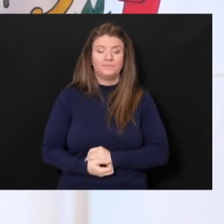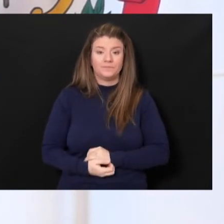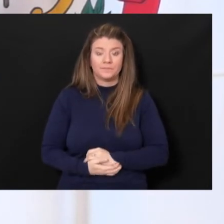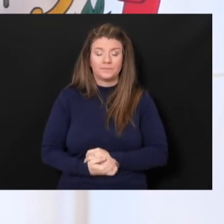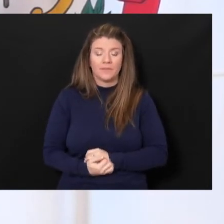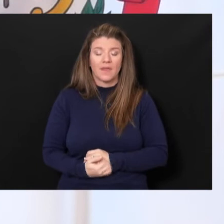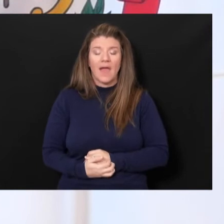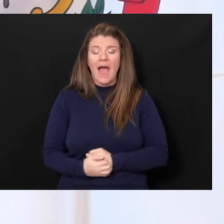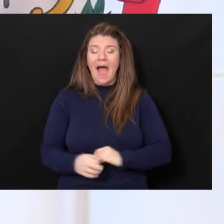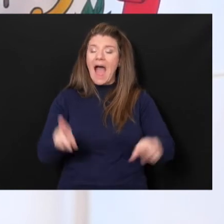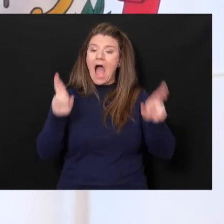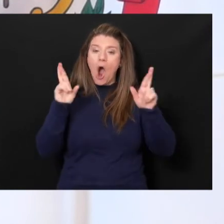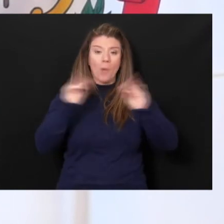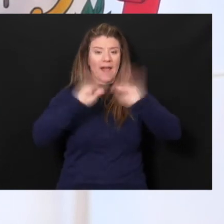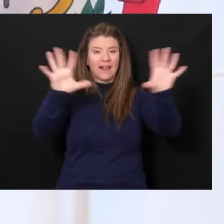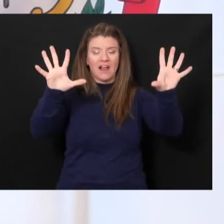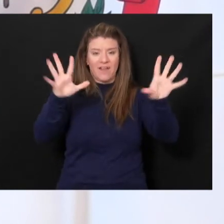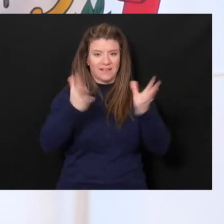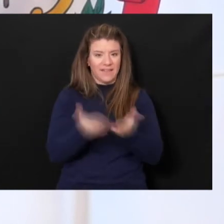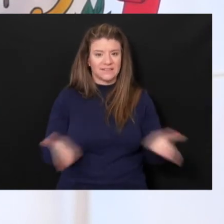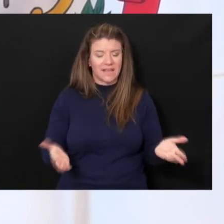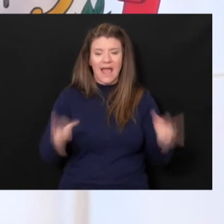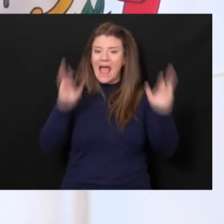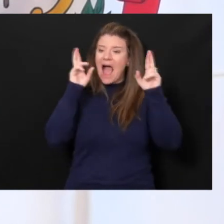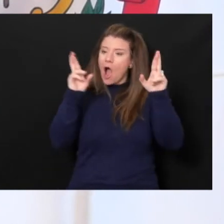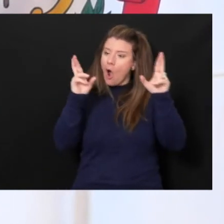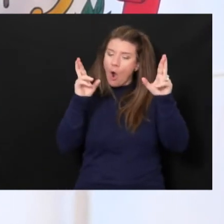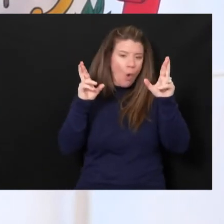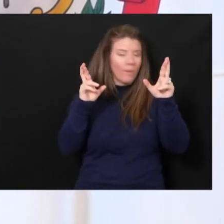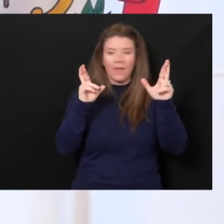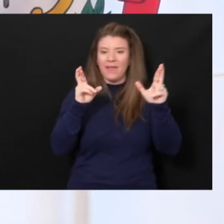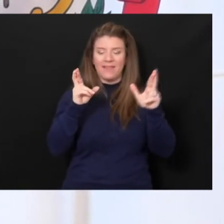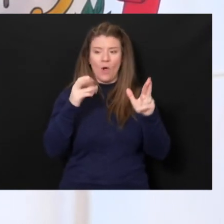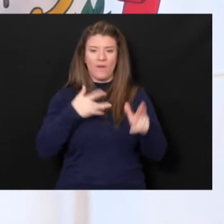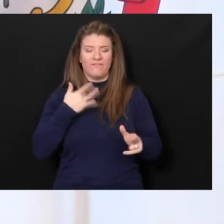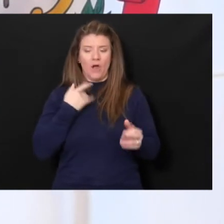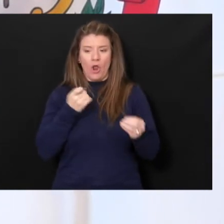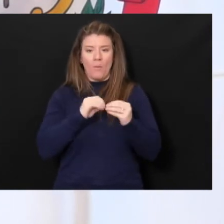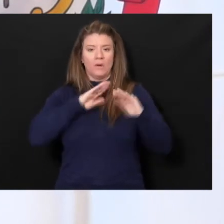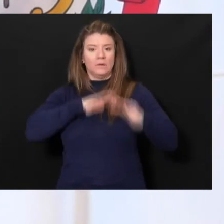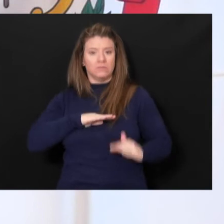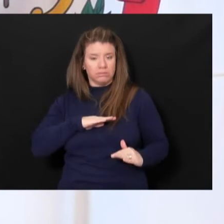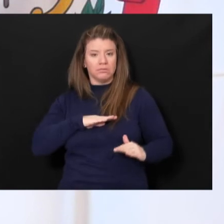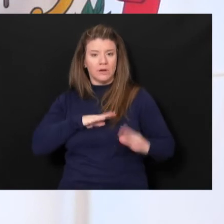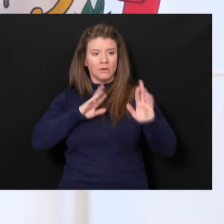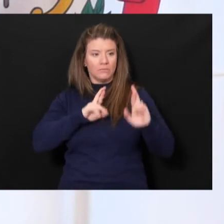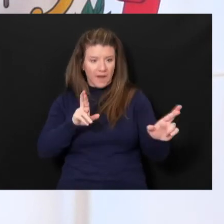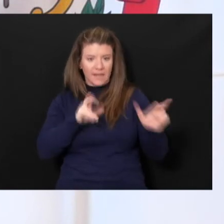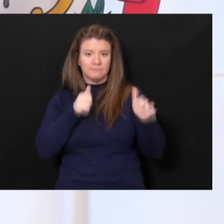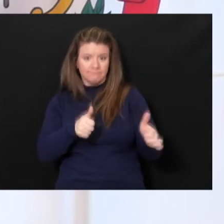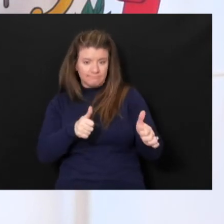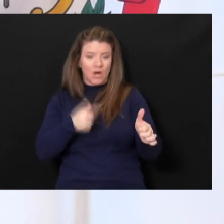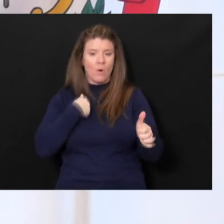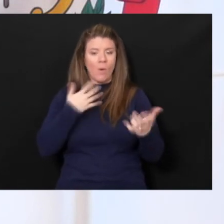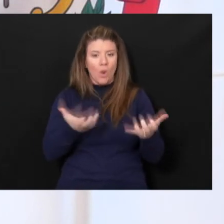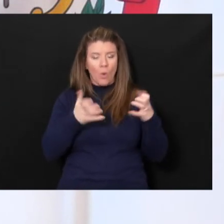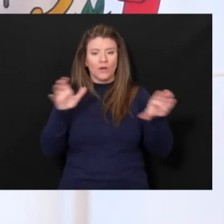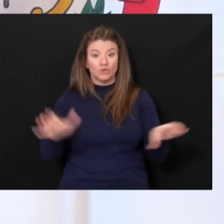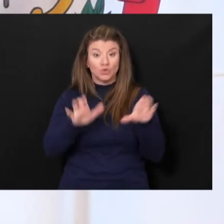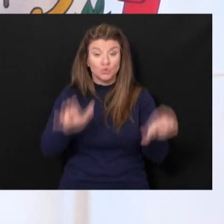I hope that clarifies a lot of stuff. I hope that gets a lot of stuff, off our backs. And what we want to